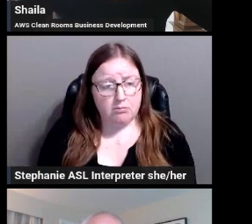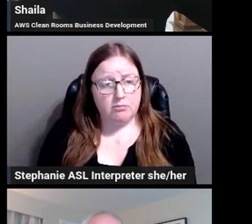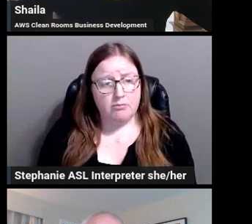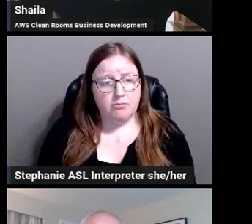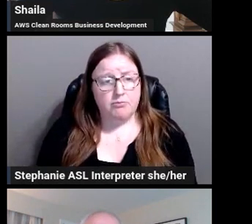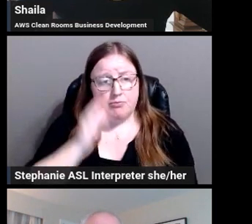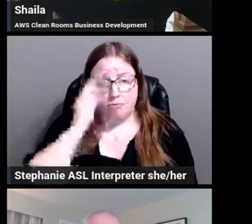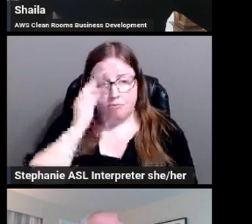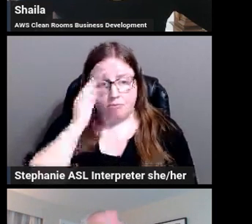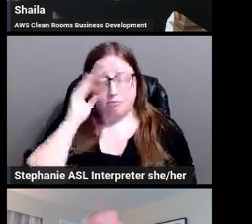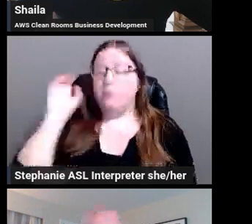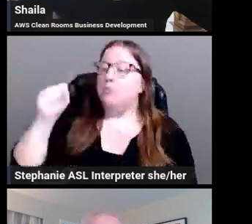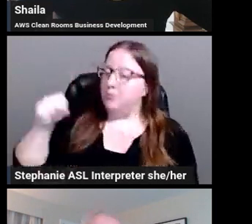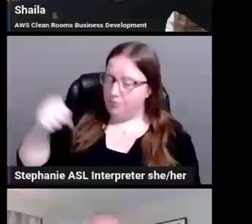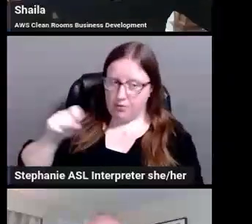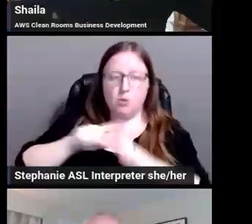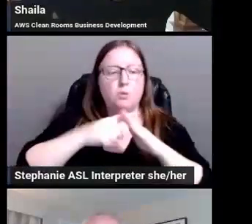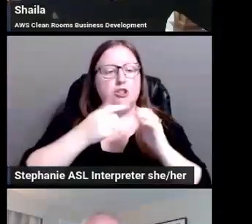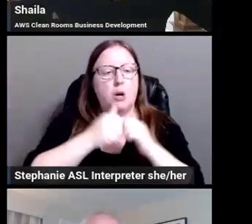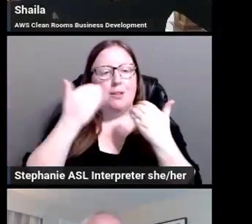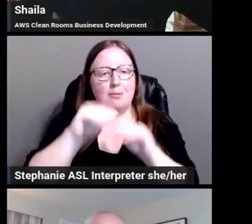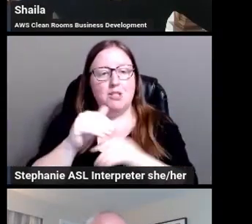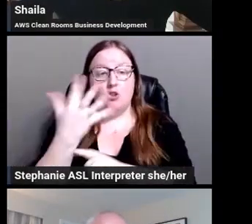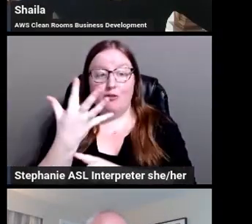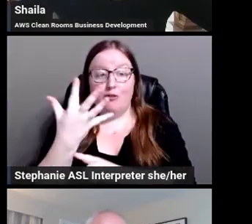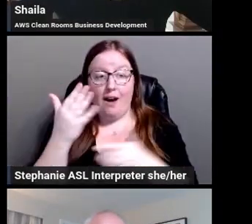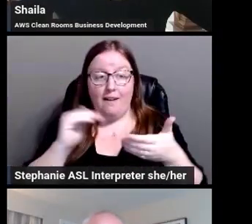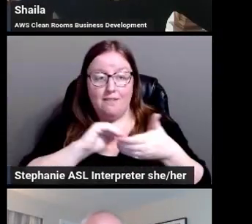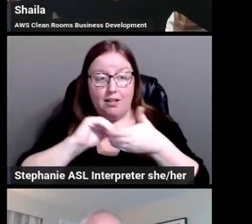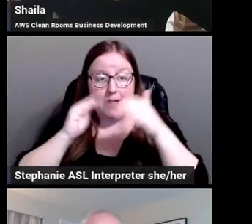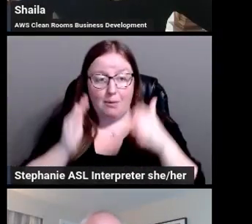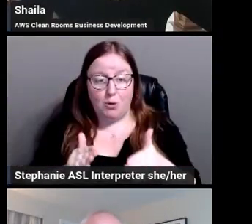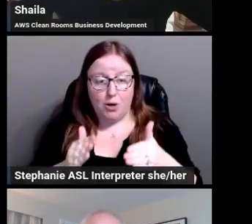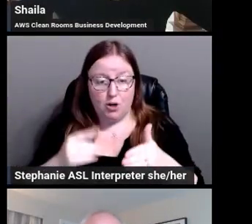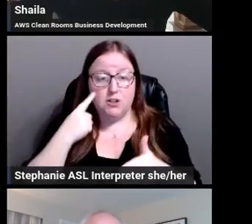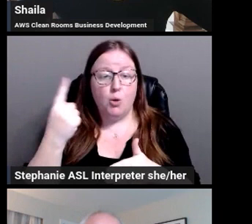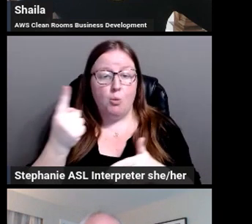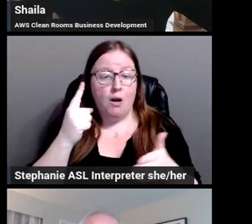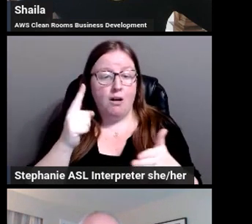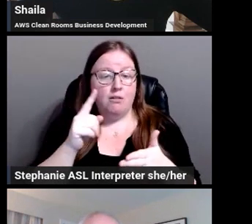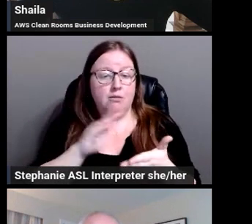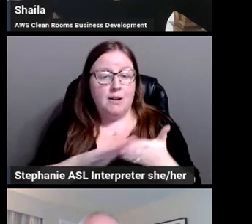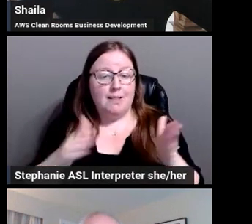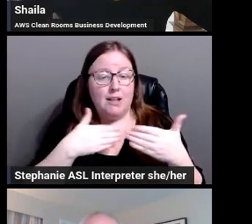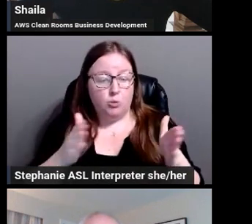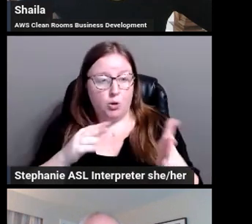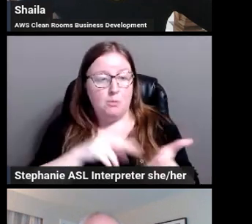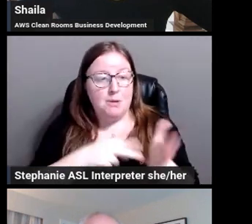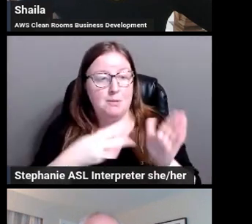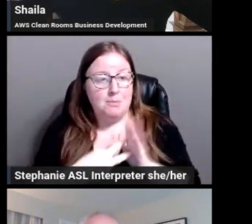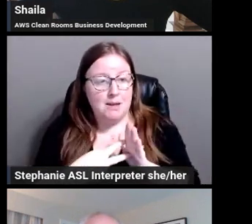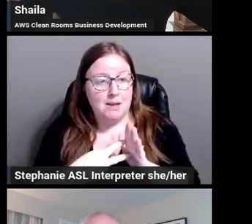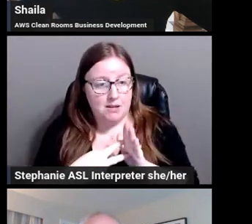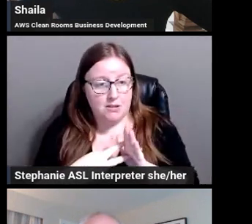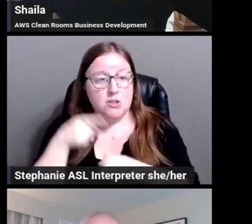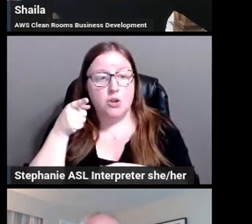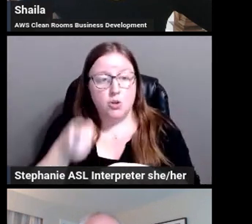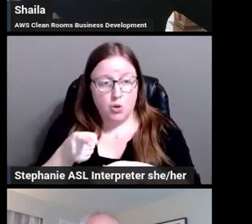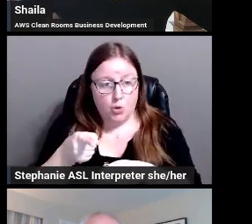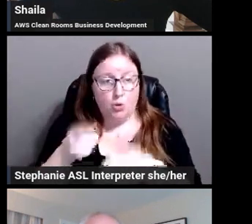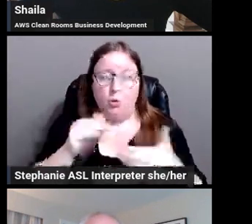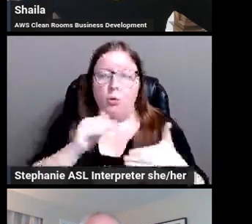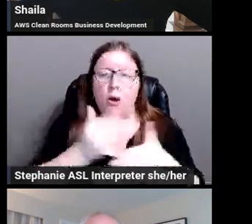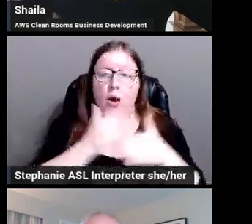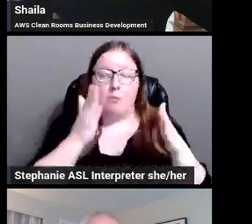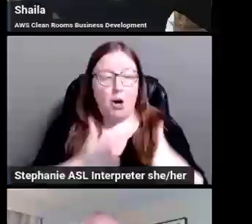Yeah, we start with a limitation of 5 collaborators in a clean room collaboration. This means that you, a partner, and